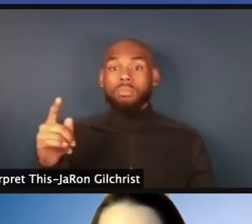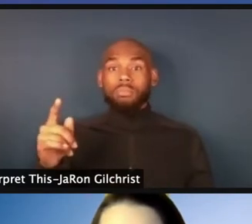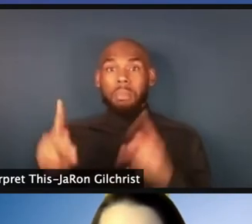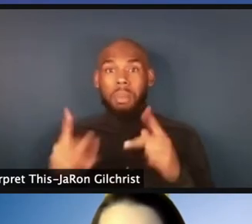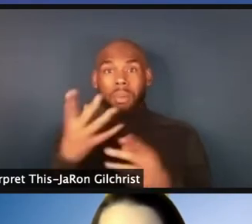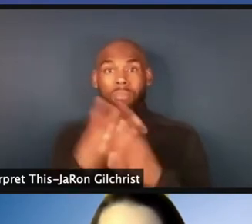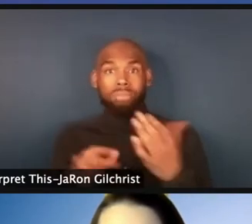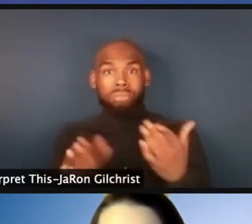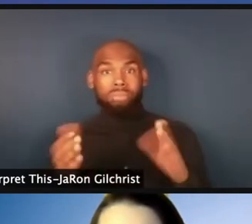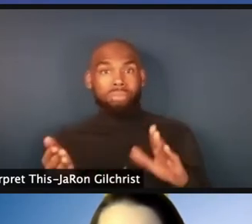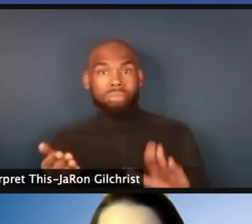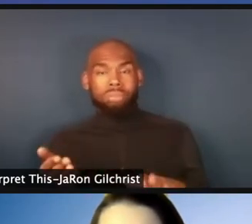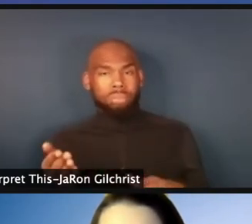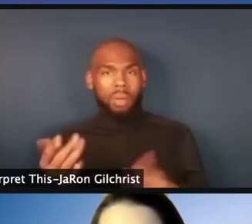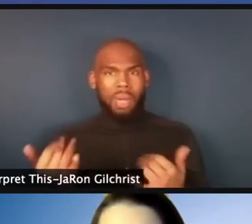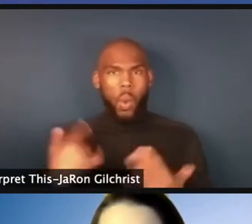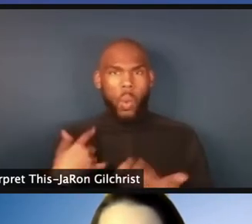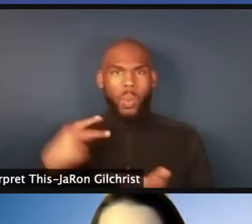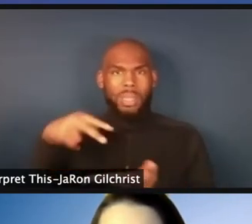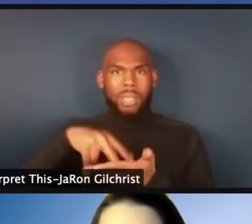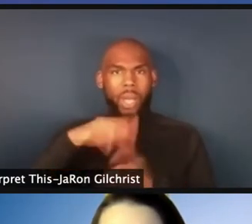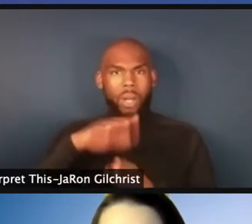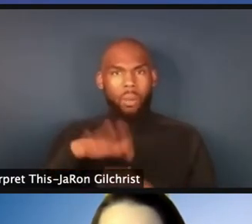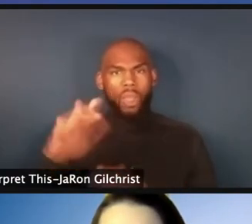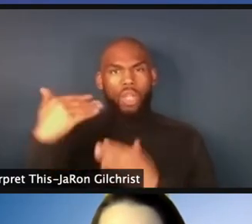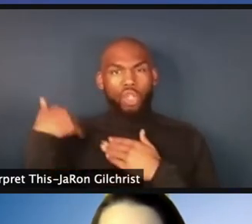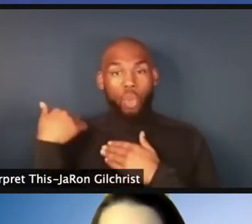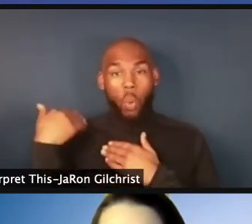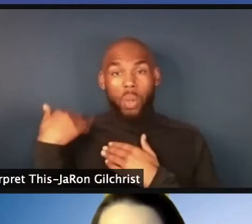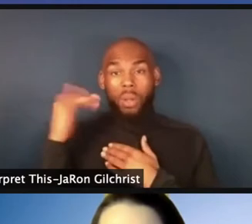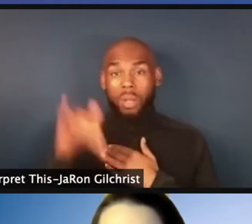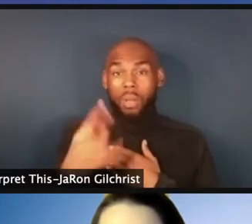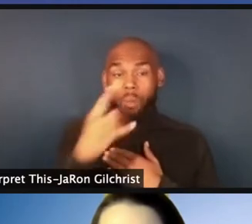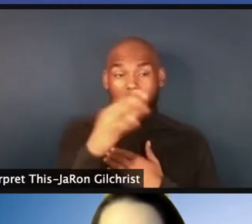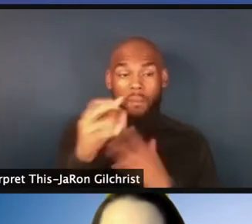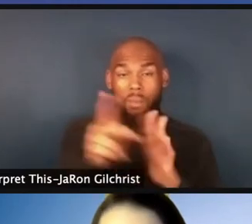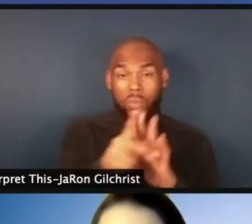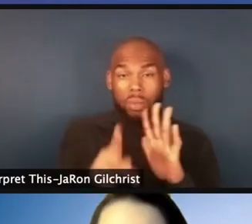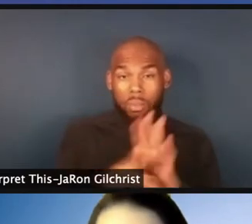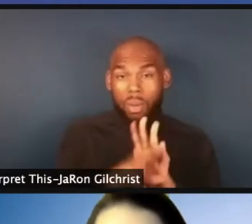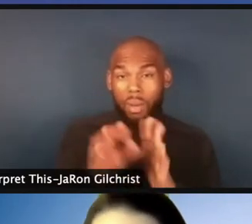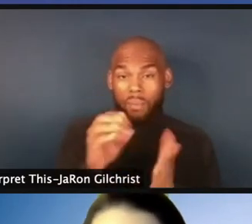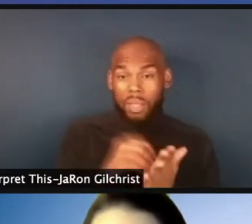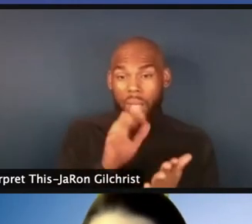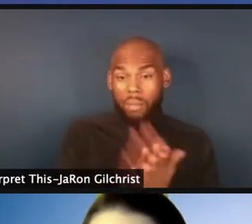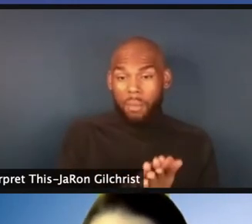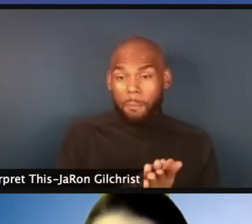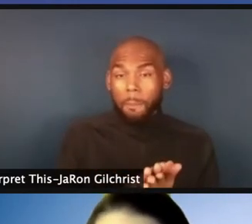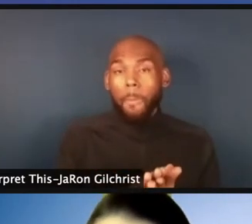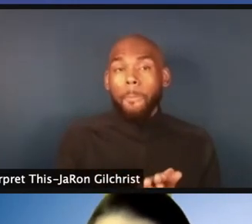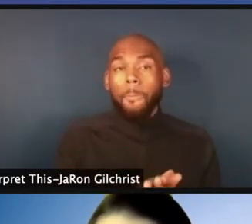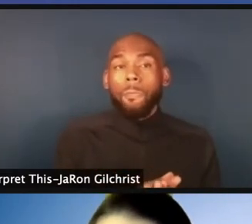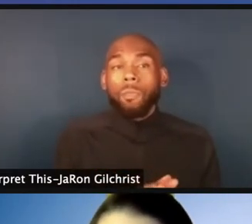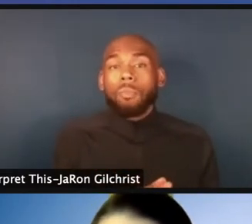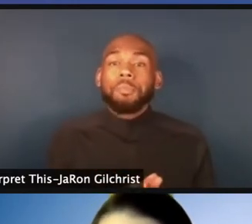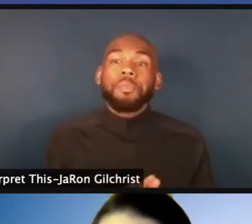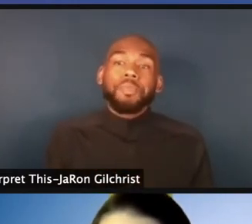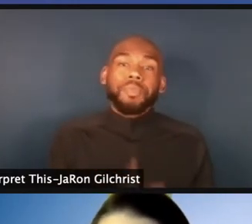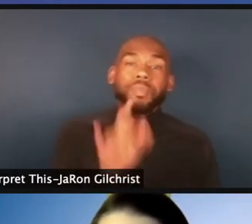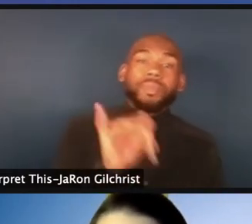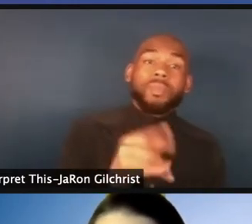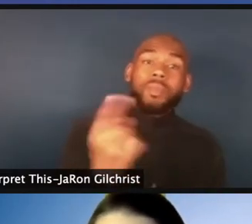has been critical. Like there's, like, it is one of the principles of the document, right relationship. And so, and that's, you know, that's